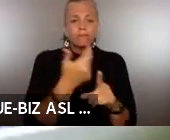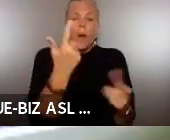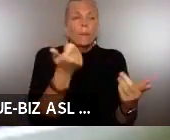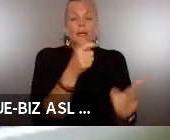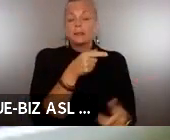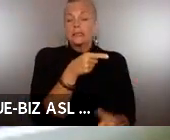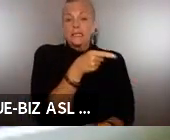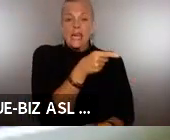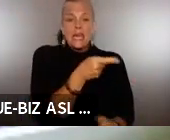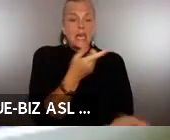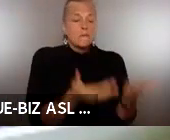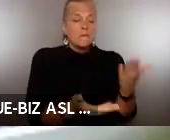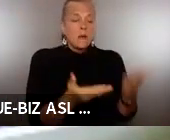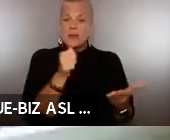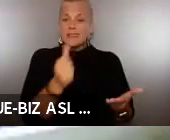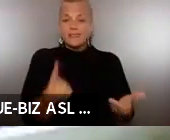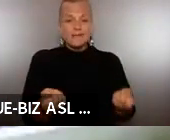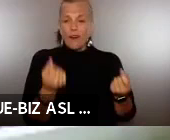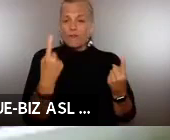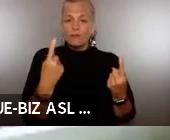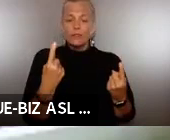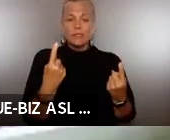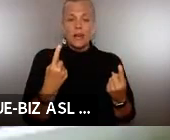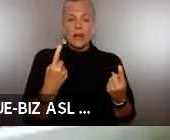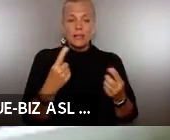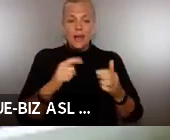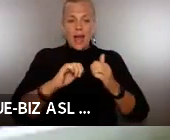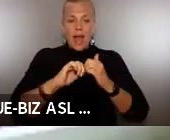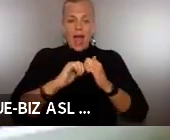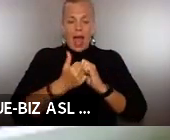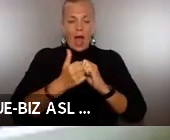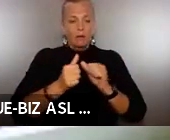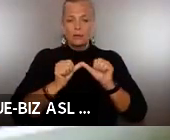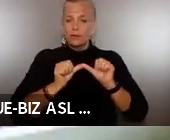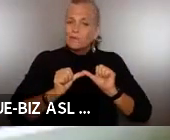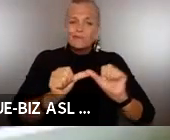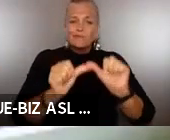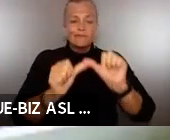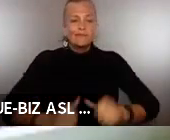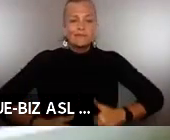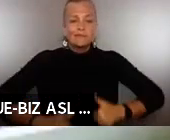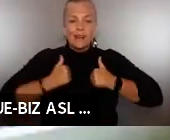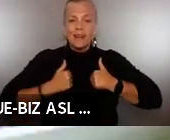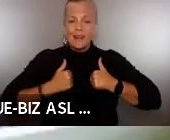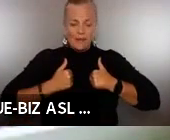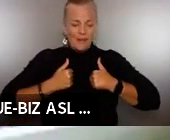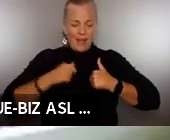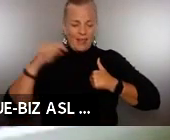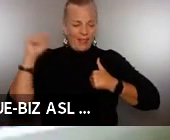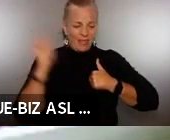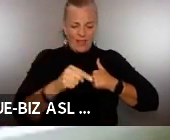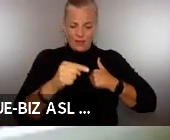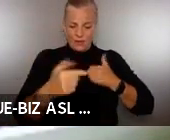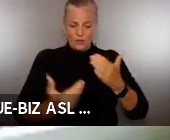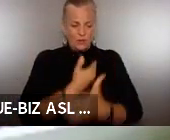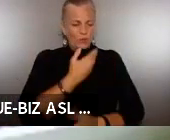he probably didn't understand how to exist in this new world.